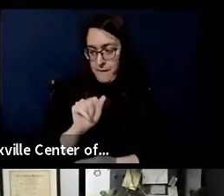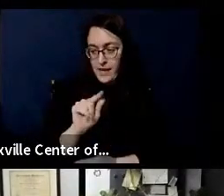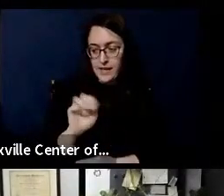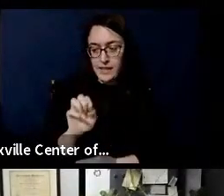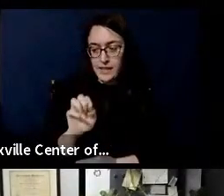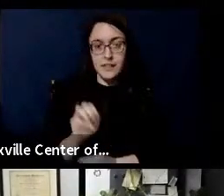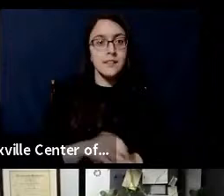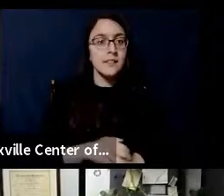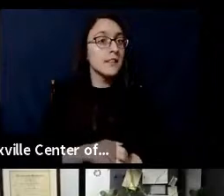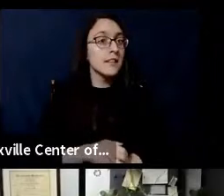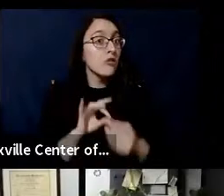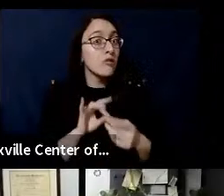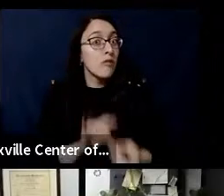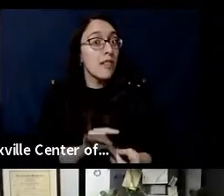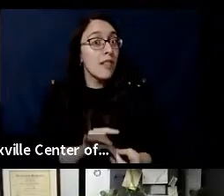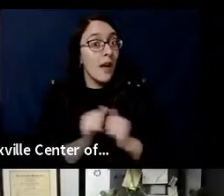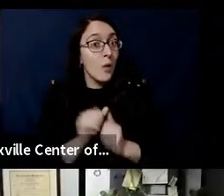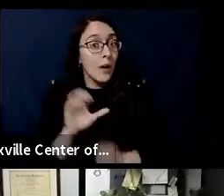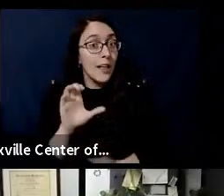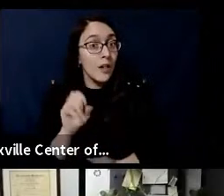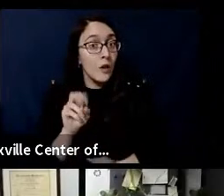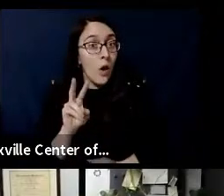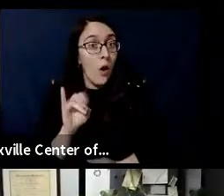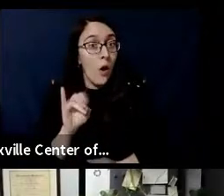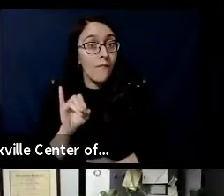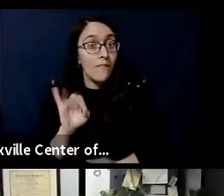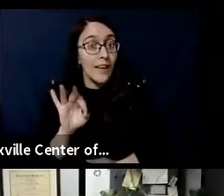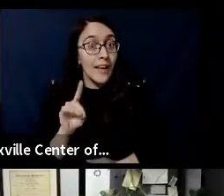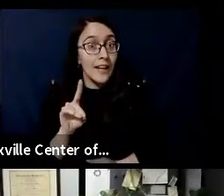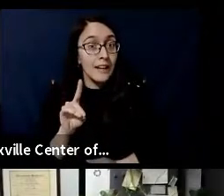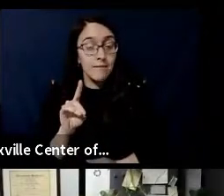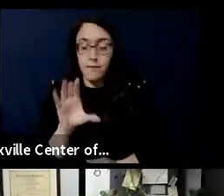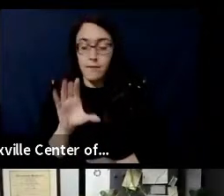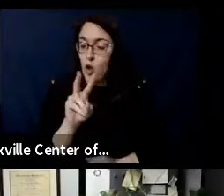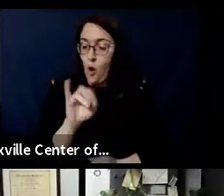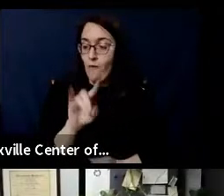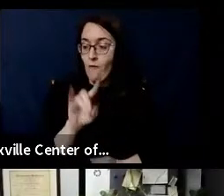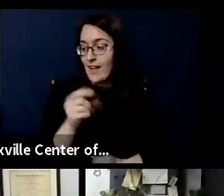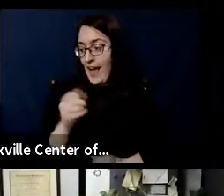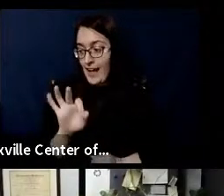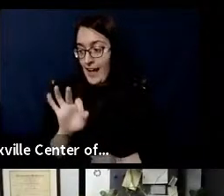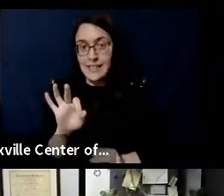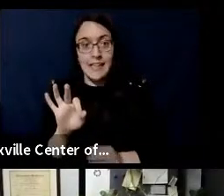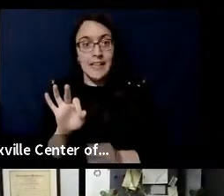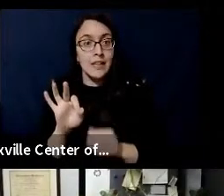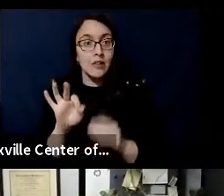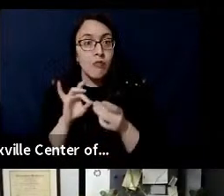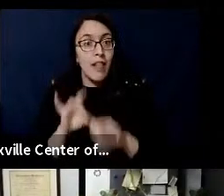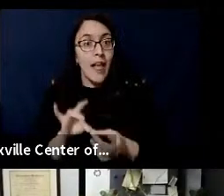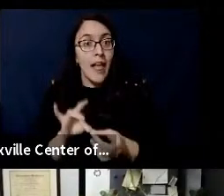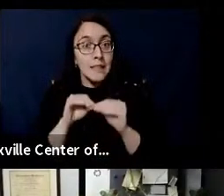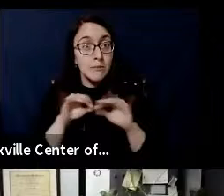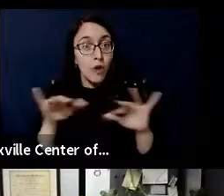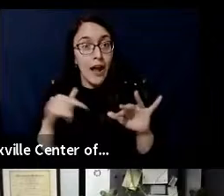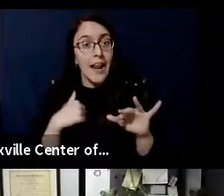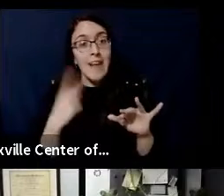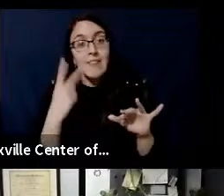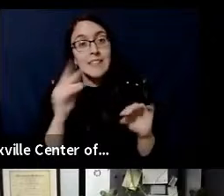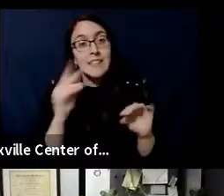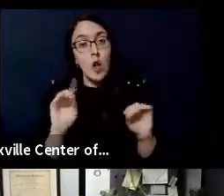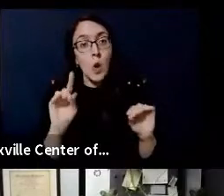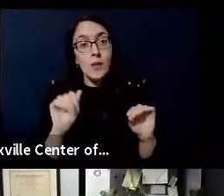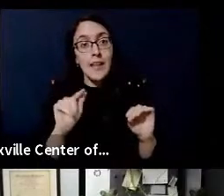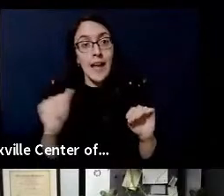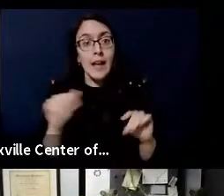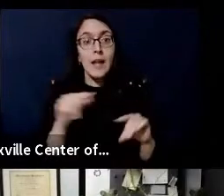In terms of COVID-19 related spread, I haven't seen a data set that specifically addresses that, but yes, there's for-purchase